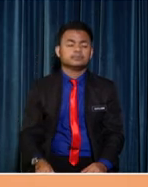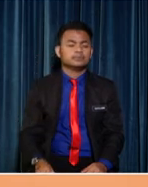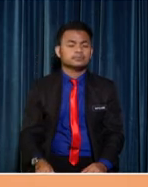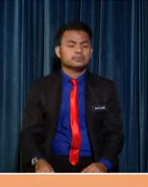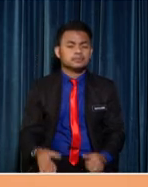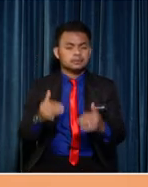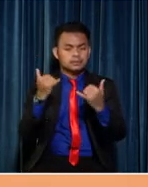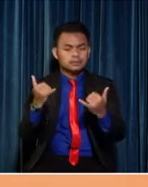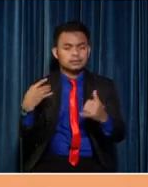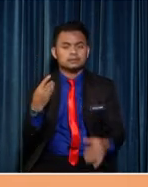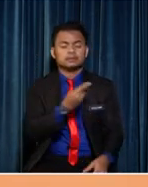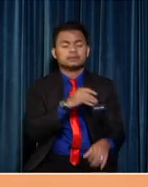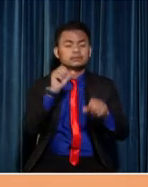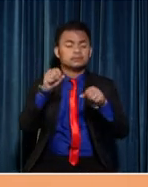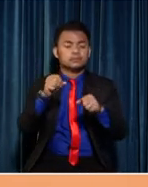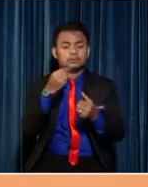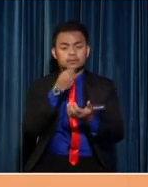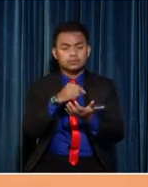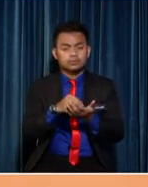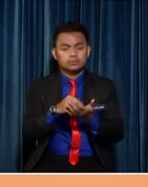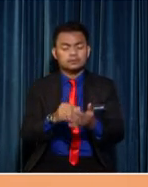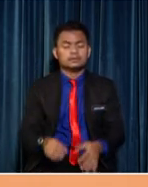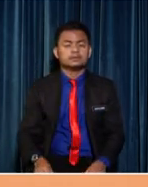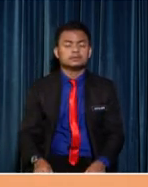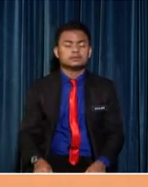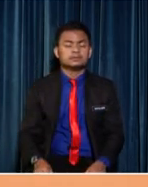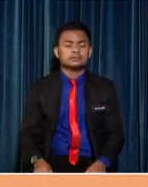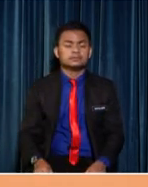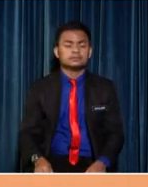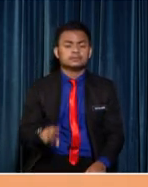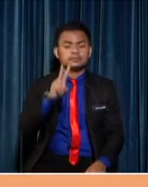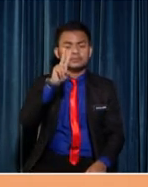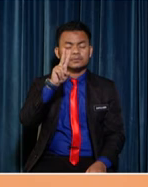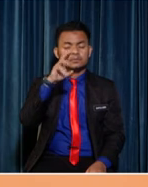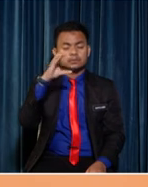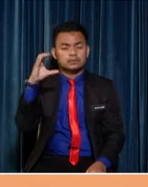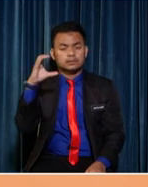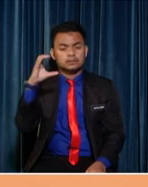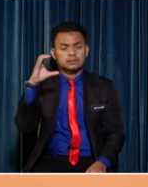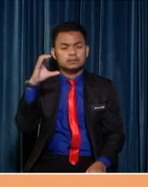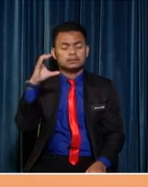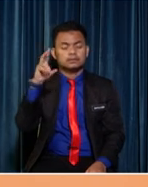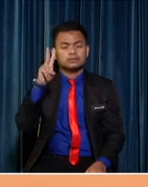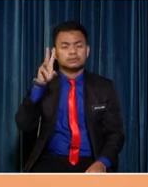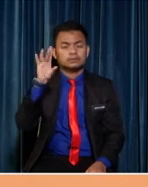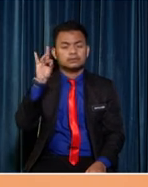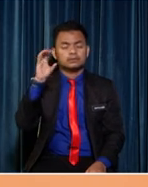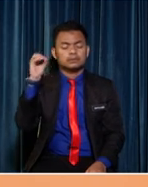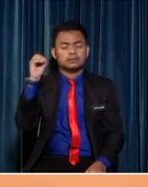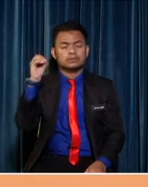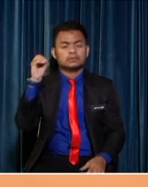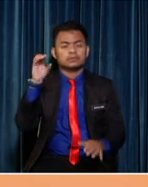Now we can write down the following. 280 centimeters equal